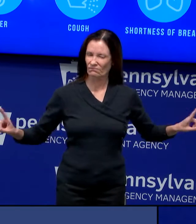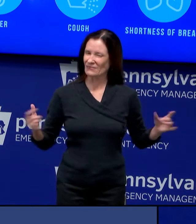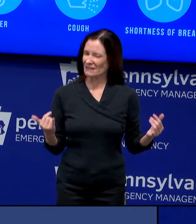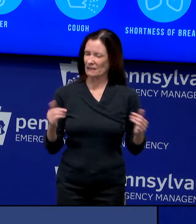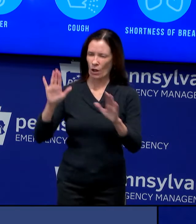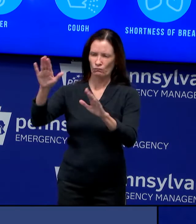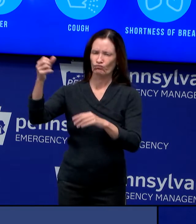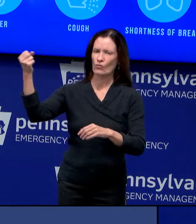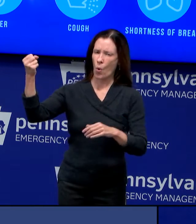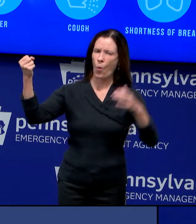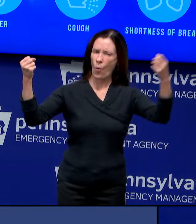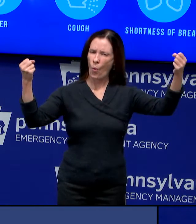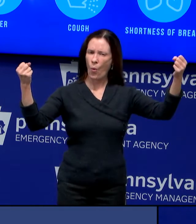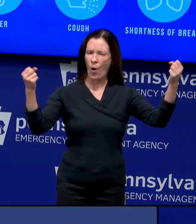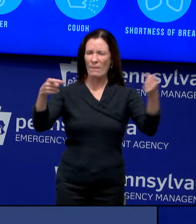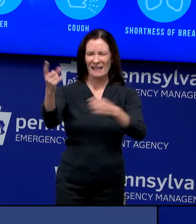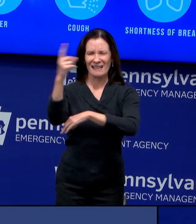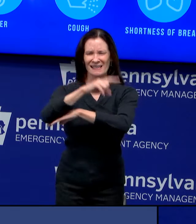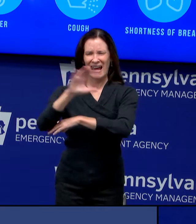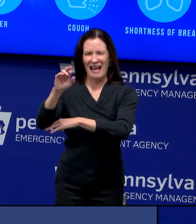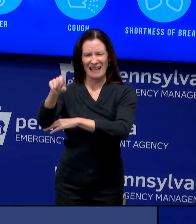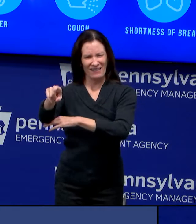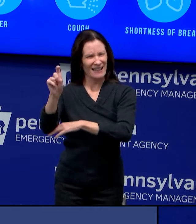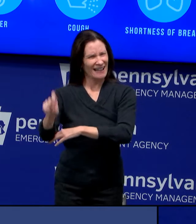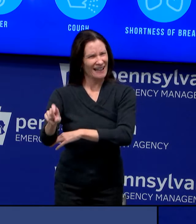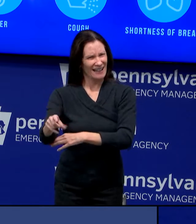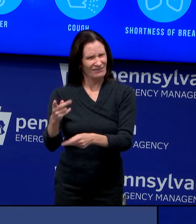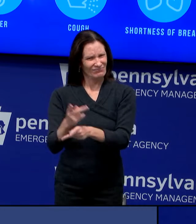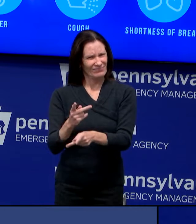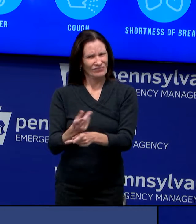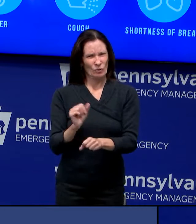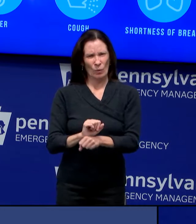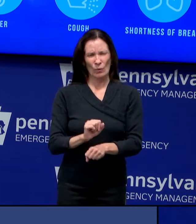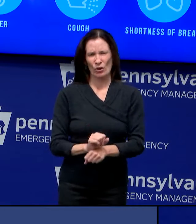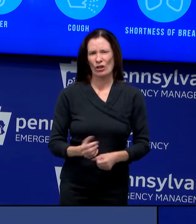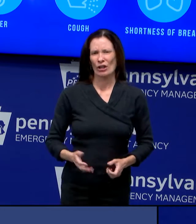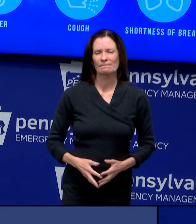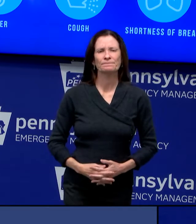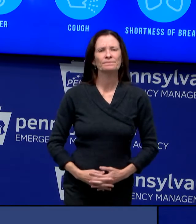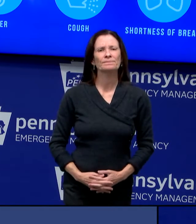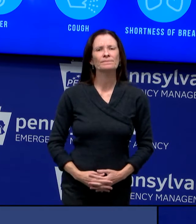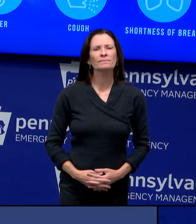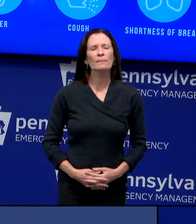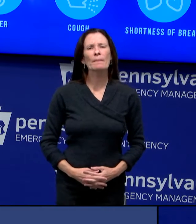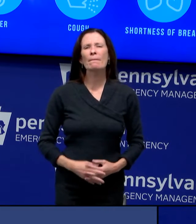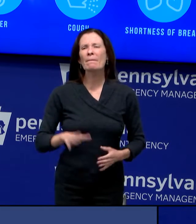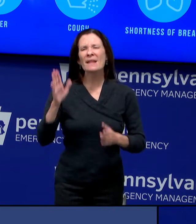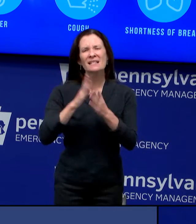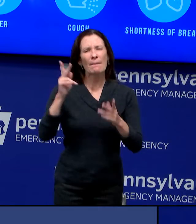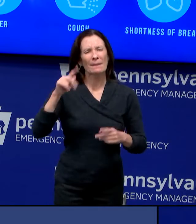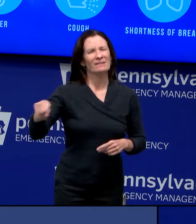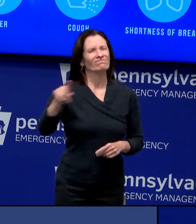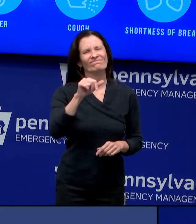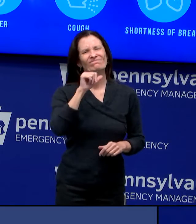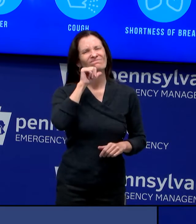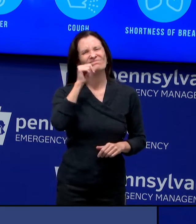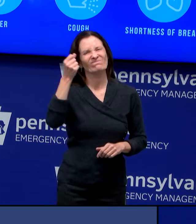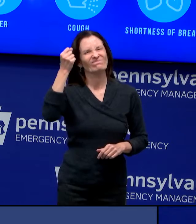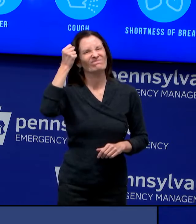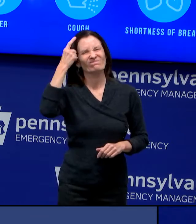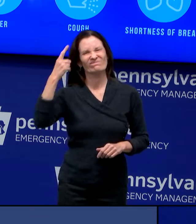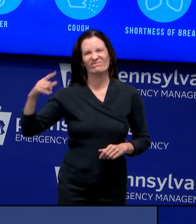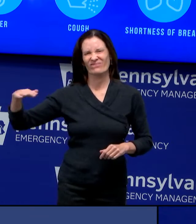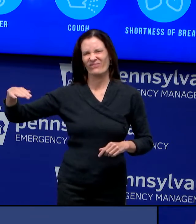is asking, many people still don't understand the principle of exponential epidemic. Can you explain that again?